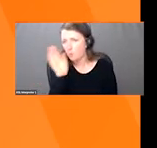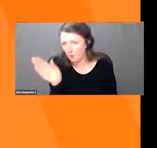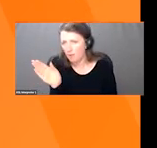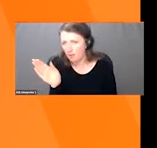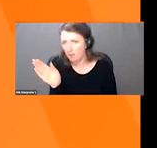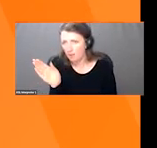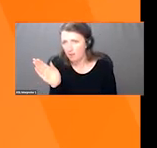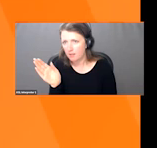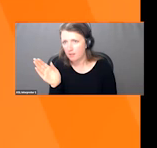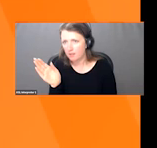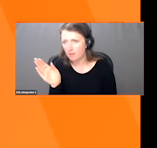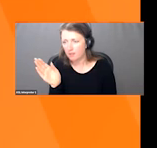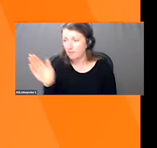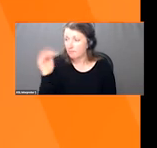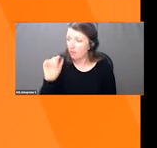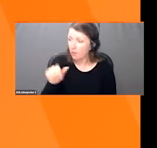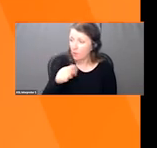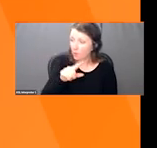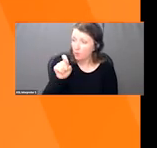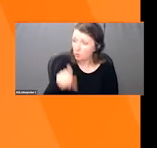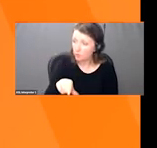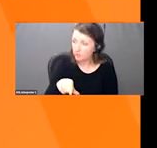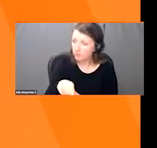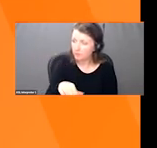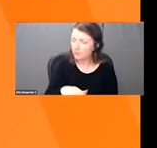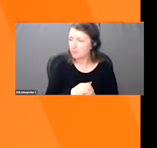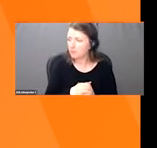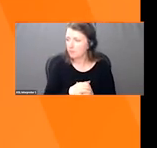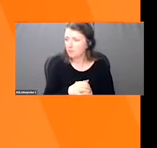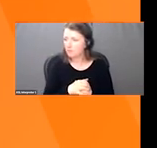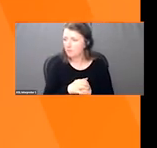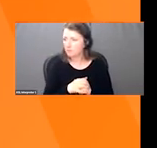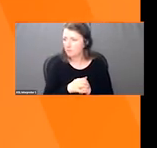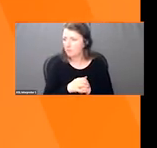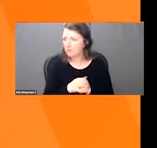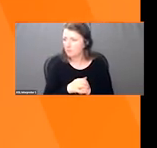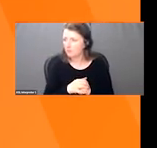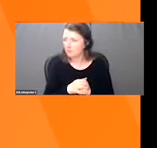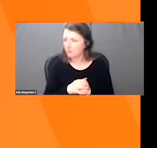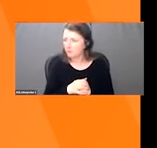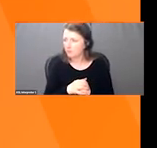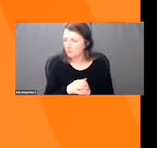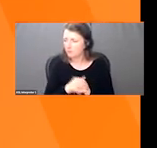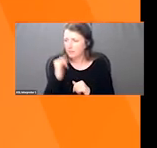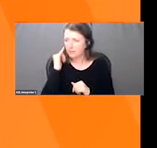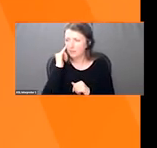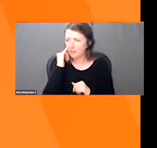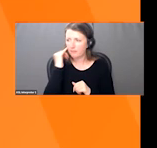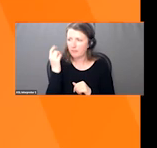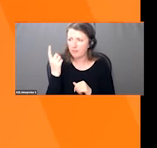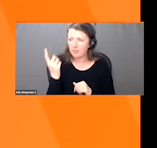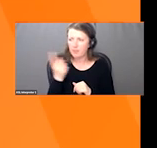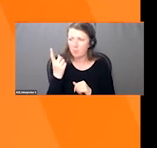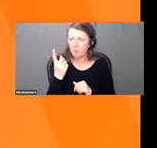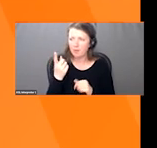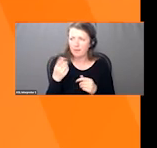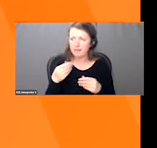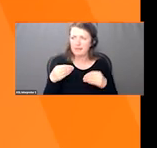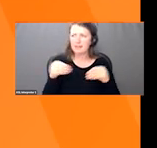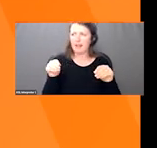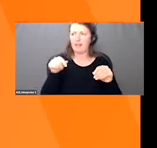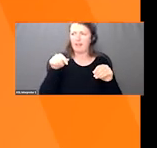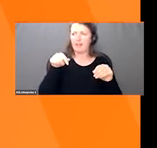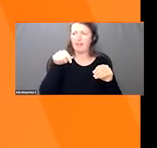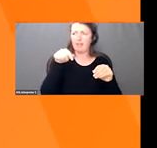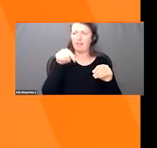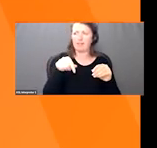If someone is selling this service to our company, what is a reasonable cost for this? Any idea? So I would need to know more. So